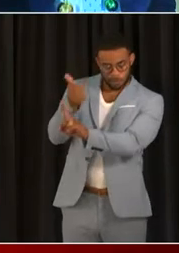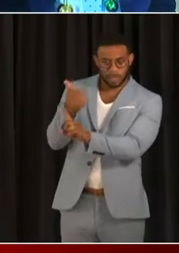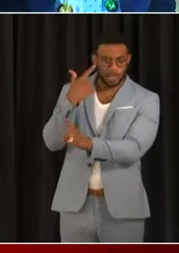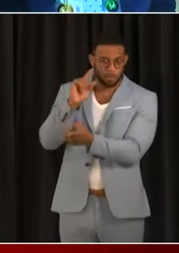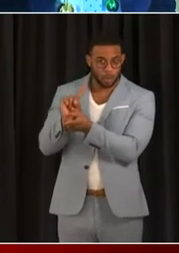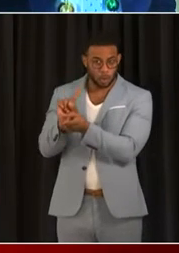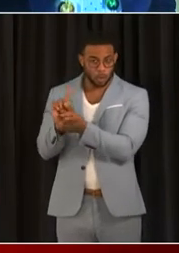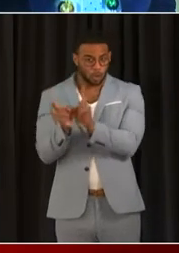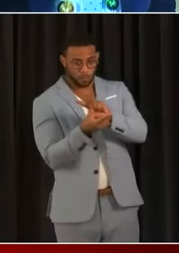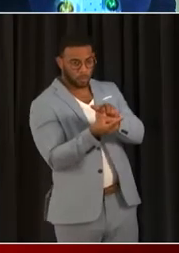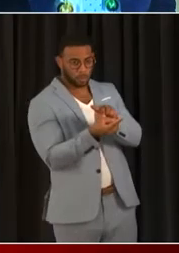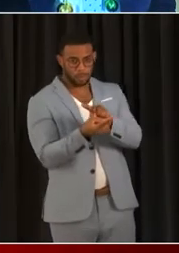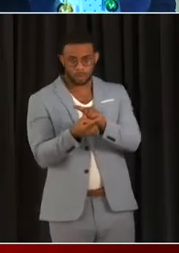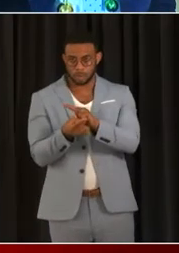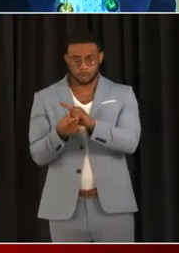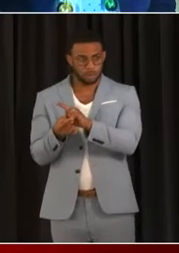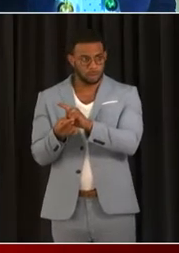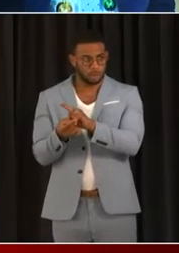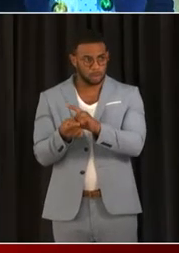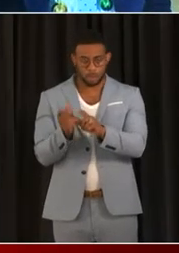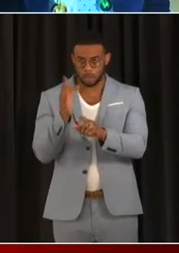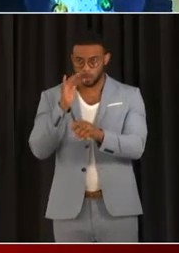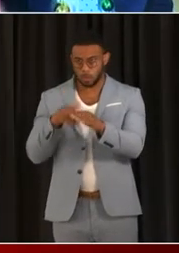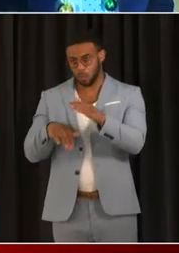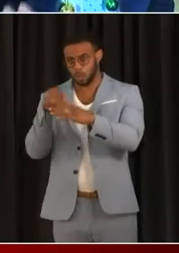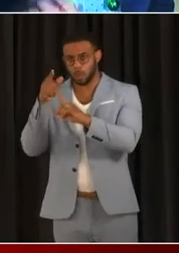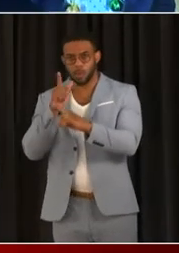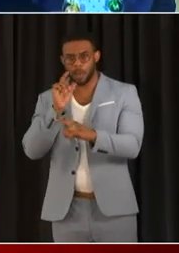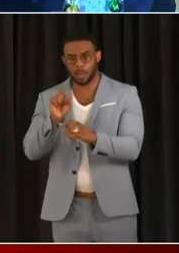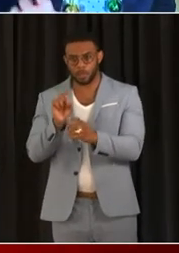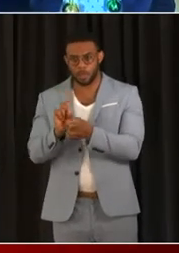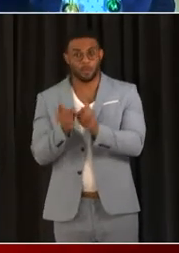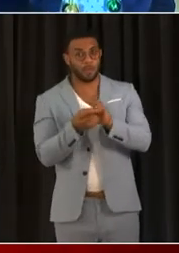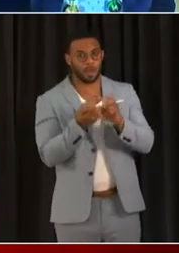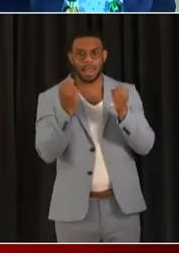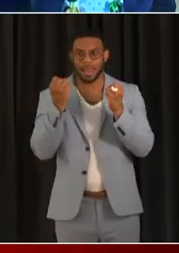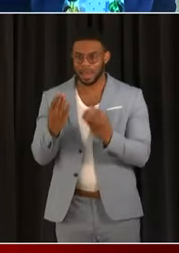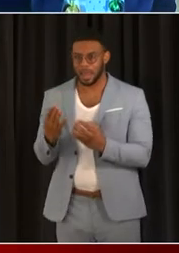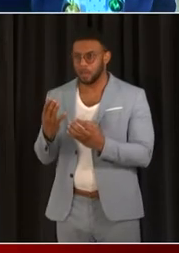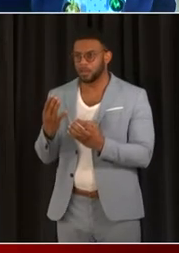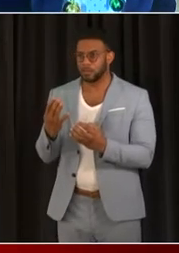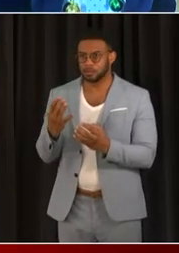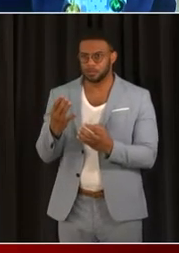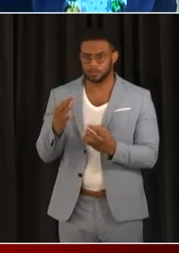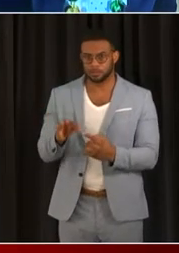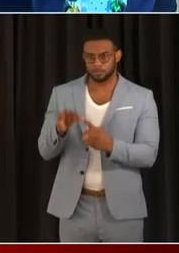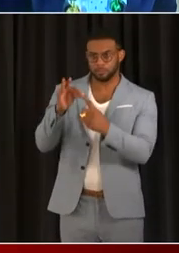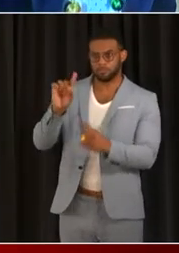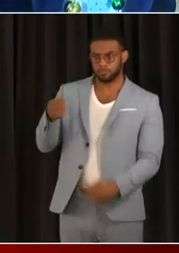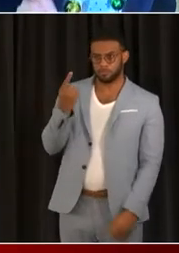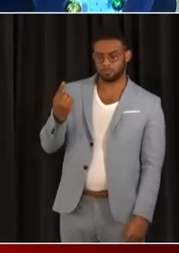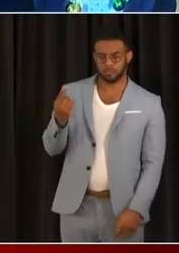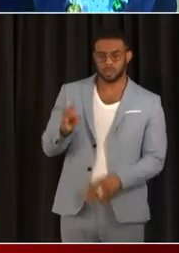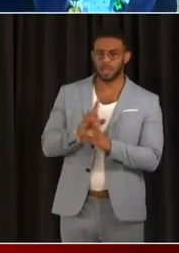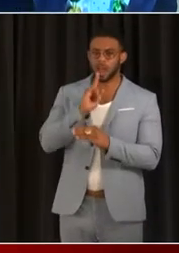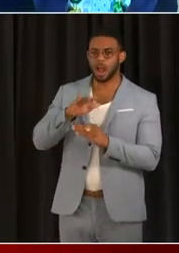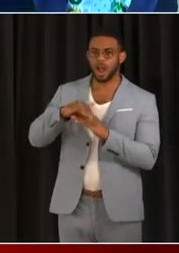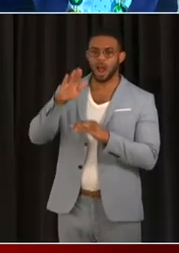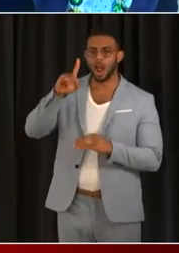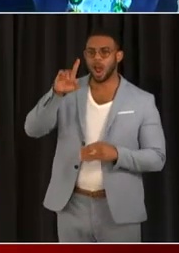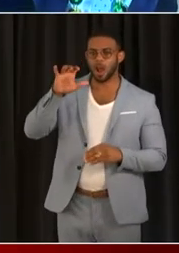going to convert if we're going to reach that goal, we're going to have to convert a lot of these sole proprietorships. There